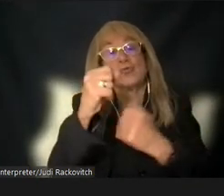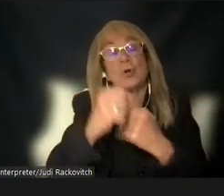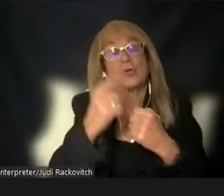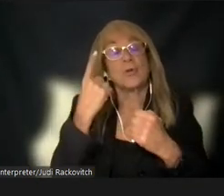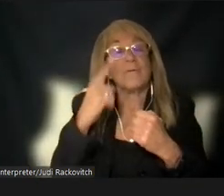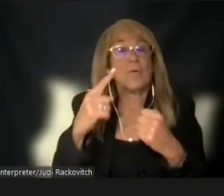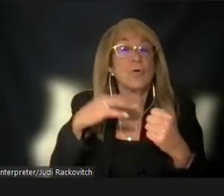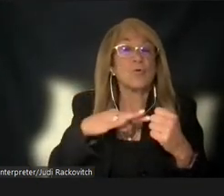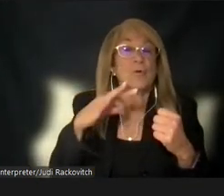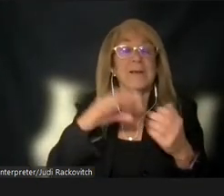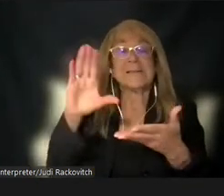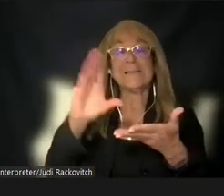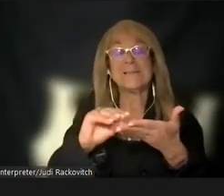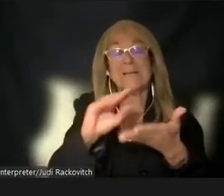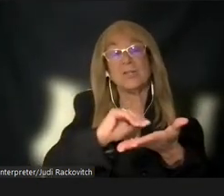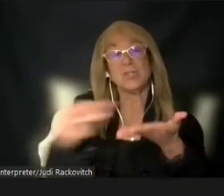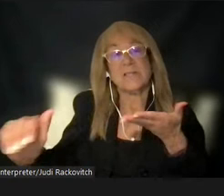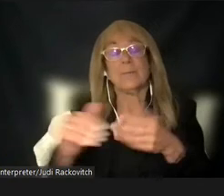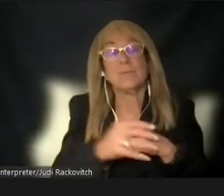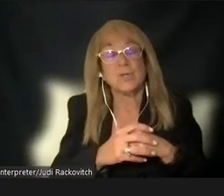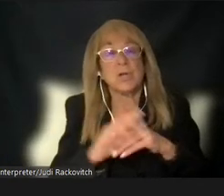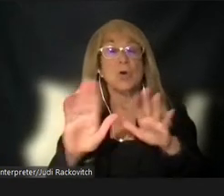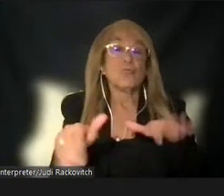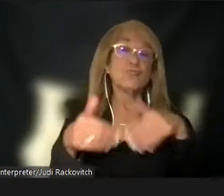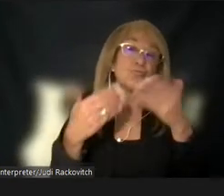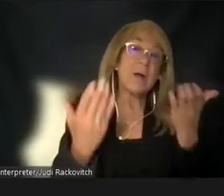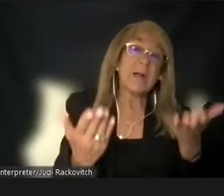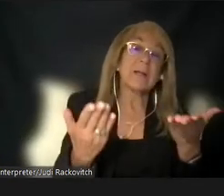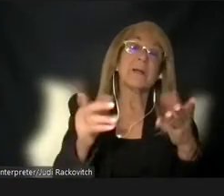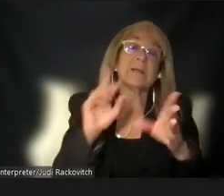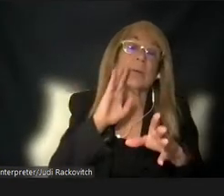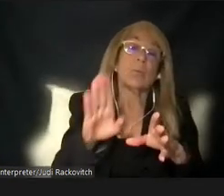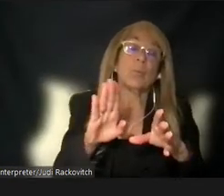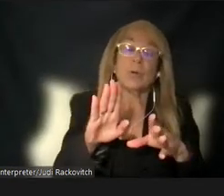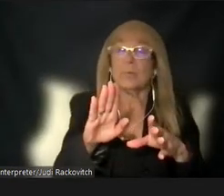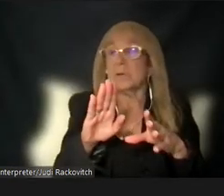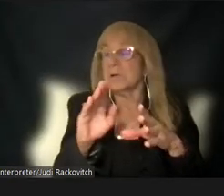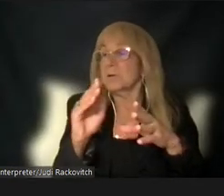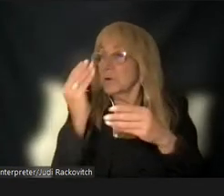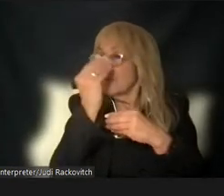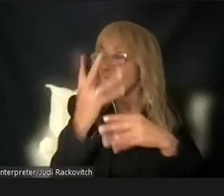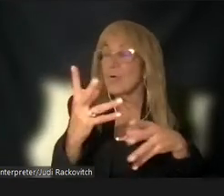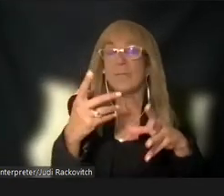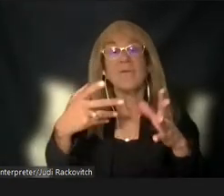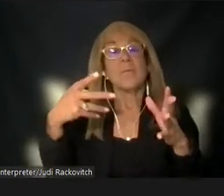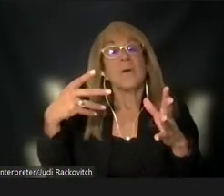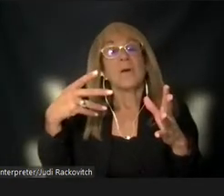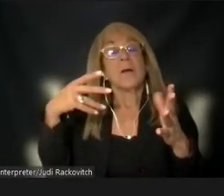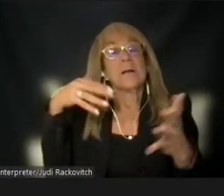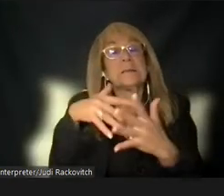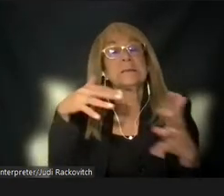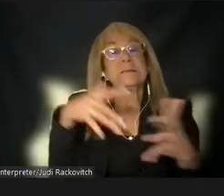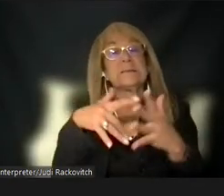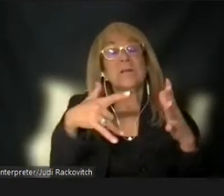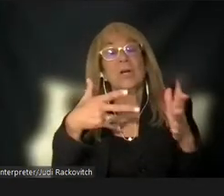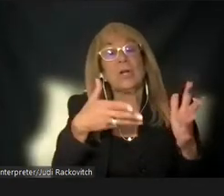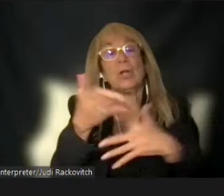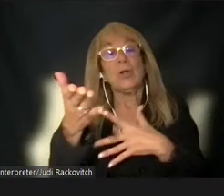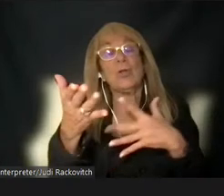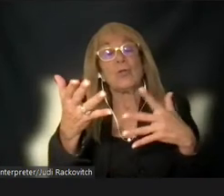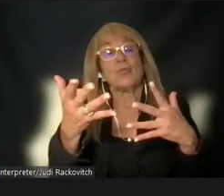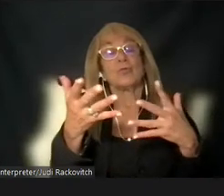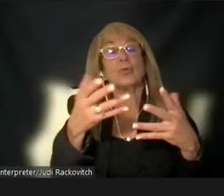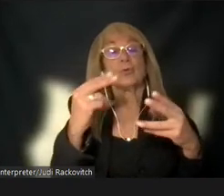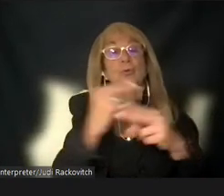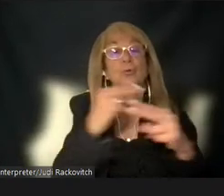discounts, and or exemptions. Recommendations will be informed by a traffic study and must take into account multiple criteria, including the ability to generate